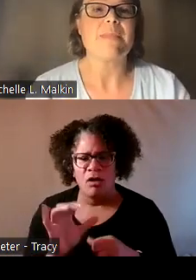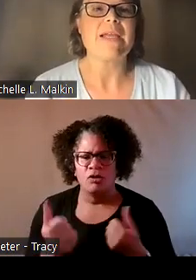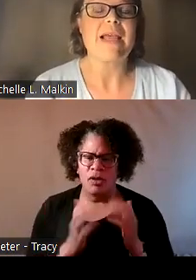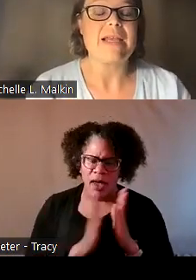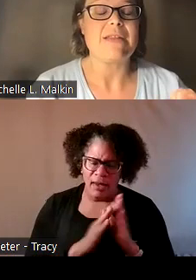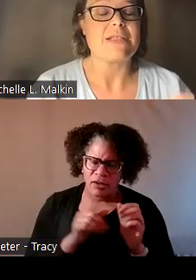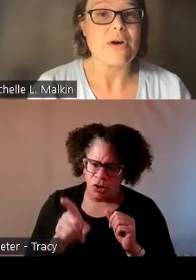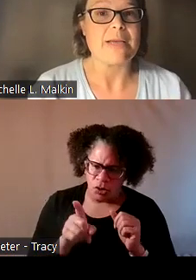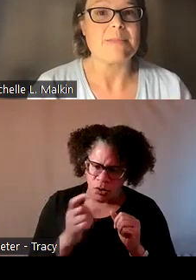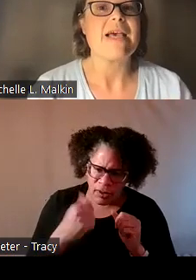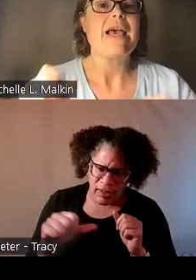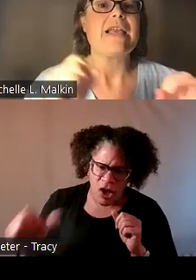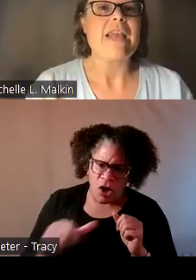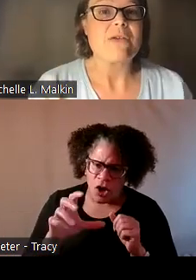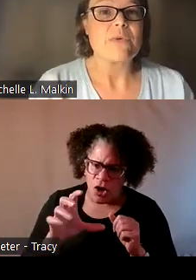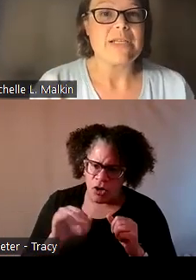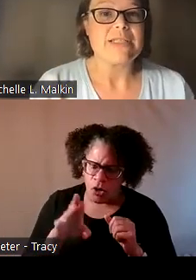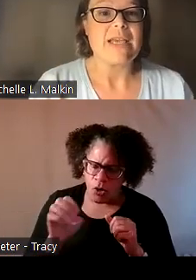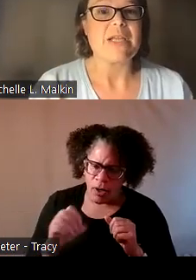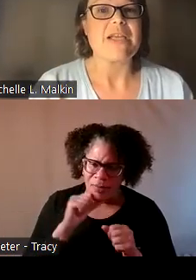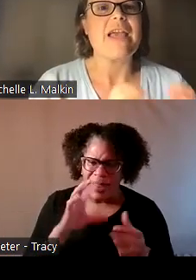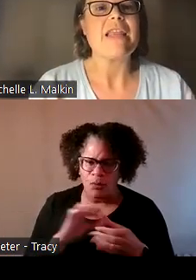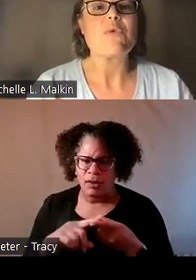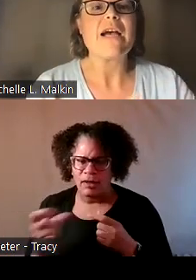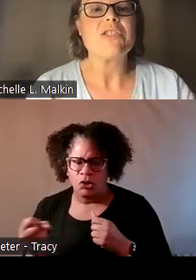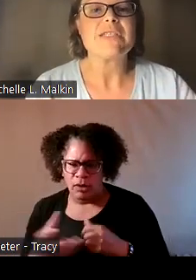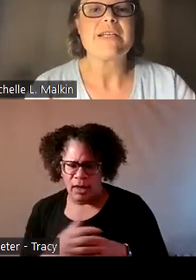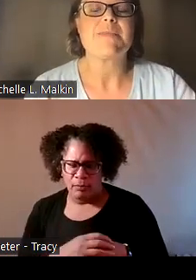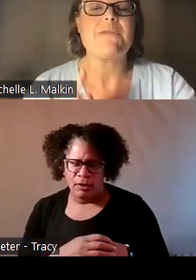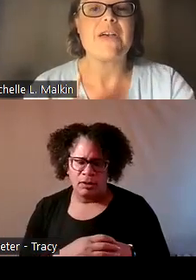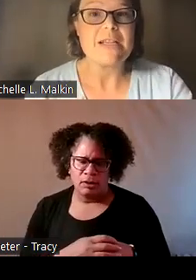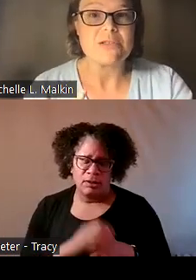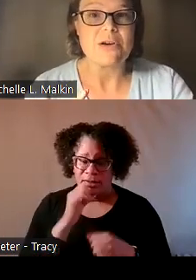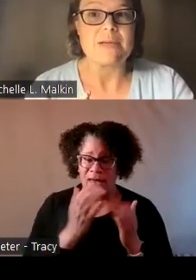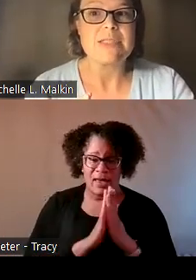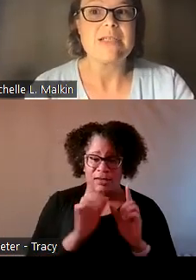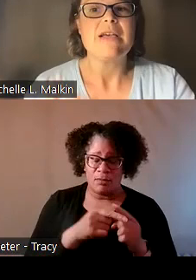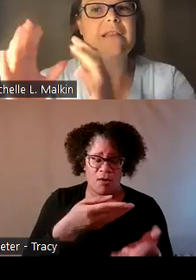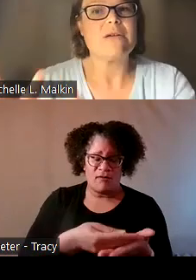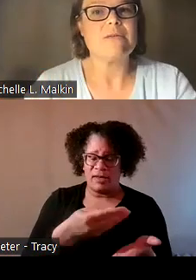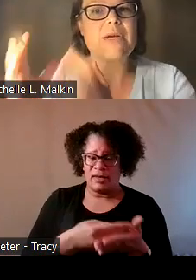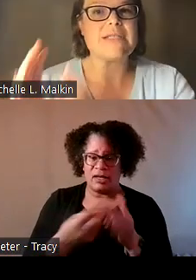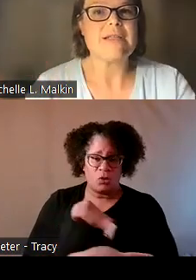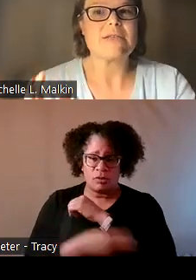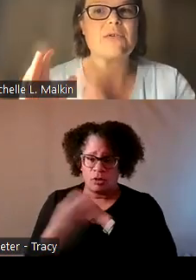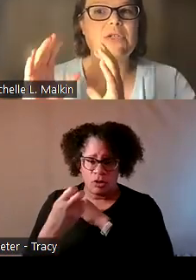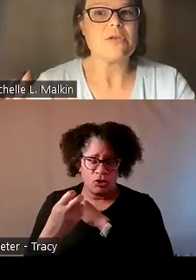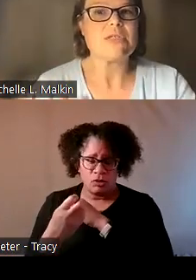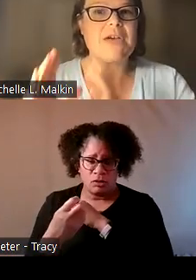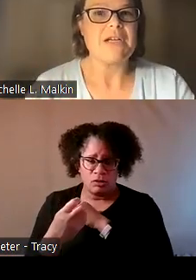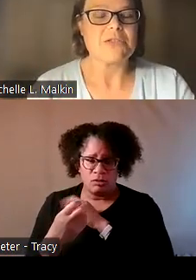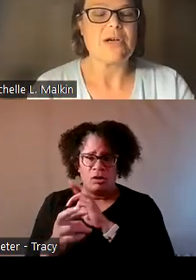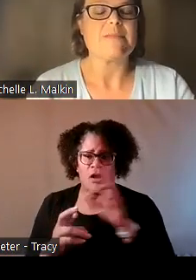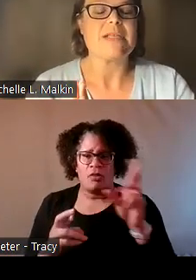had committed any of these crimes not related to gambling. And they were not just asked about financial crimes, and the right side of the screen